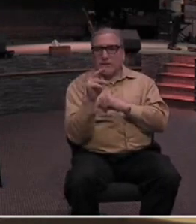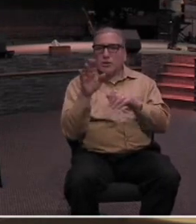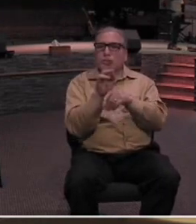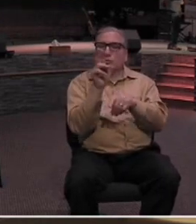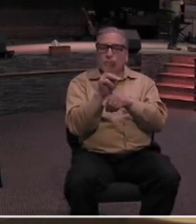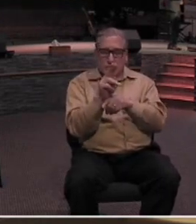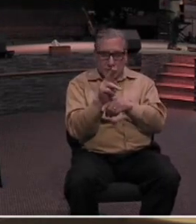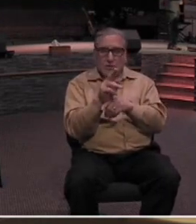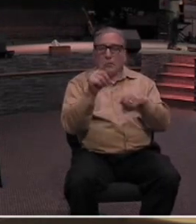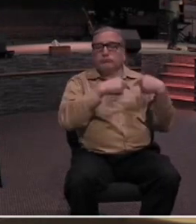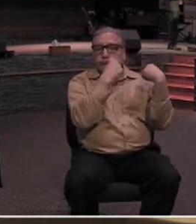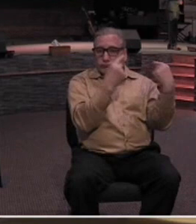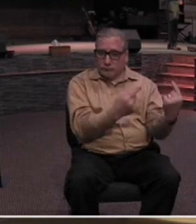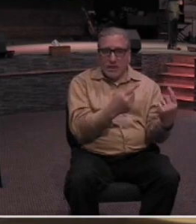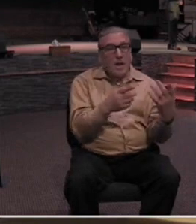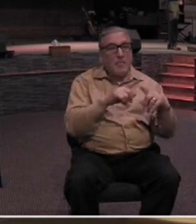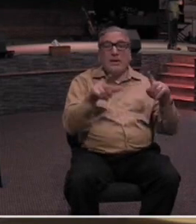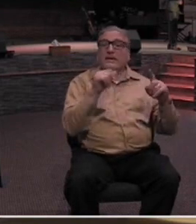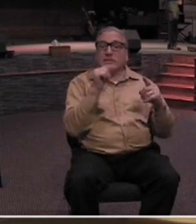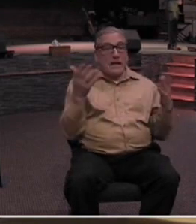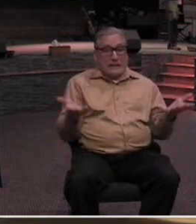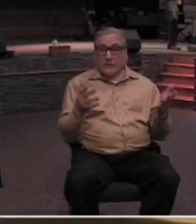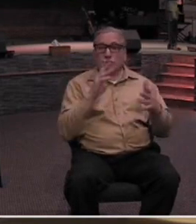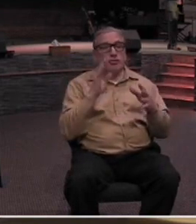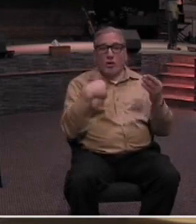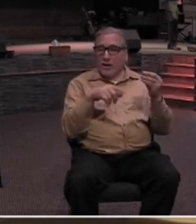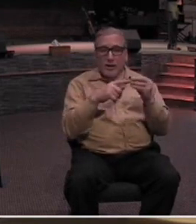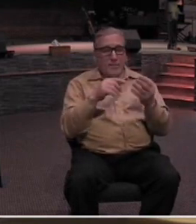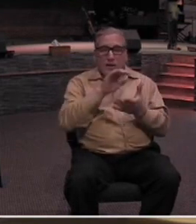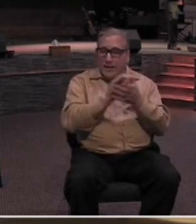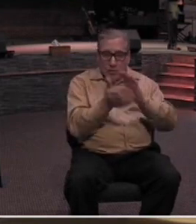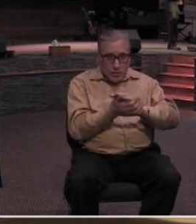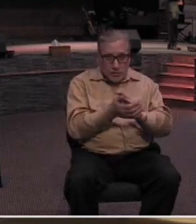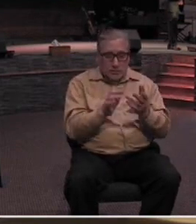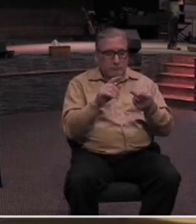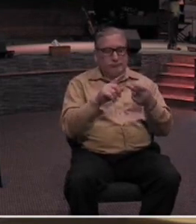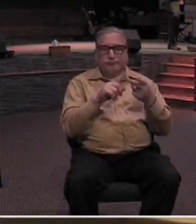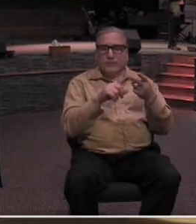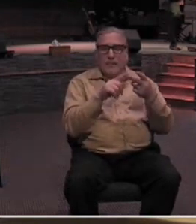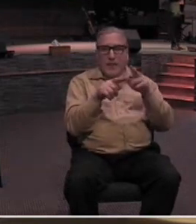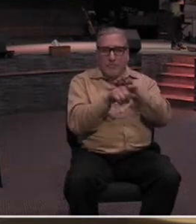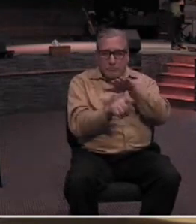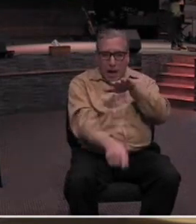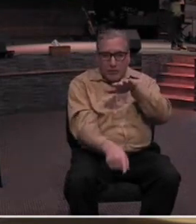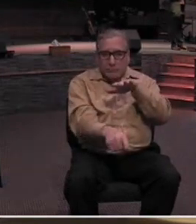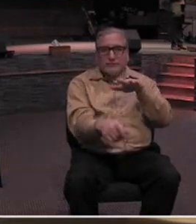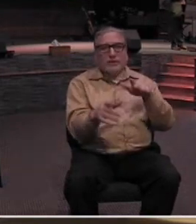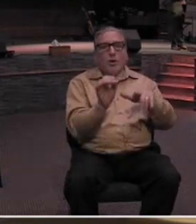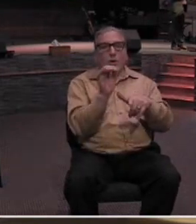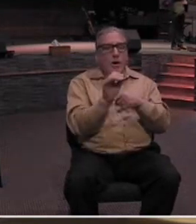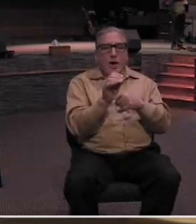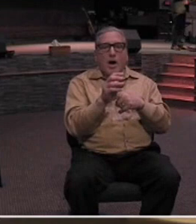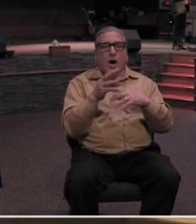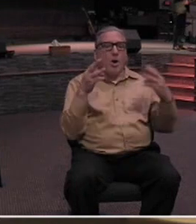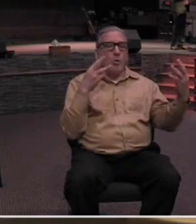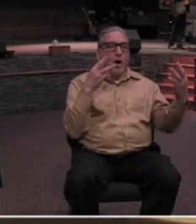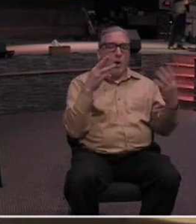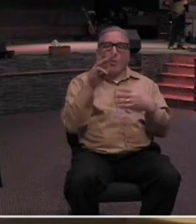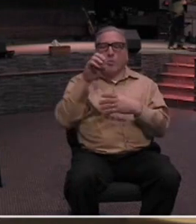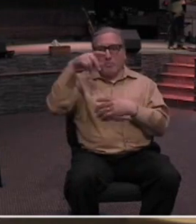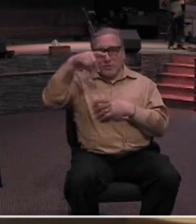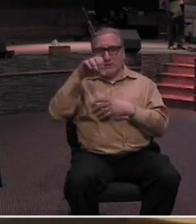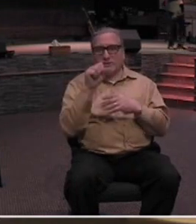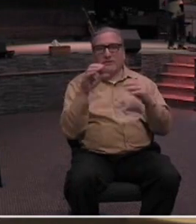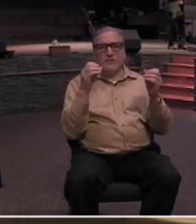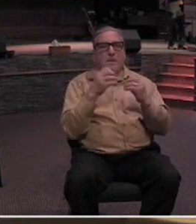here this afternoon to preach to you about burgers or bombs, belly aches, or weapons of mass destruction. But I've come